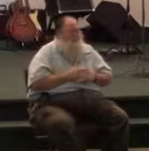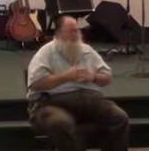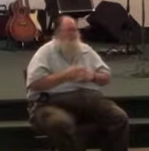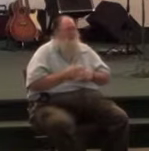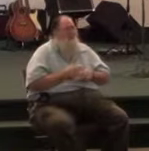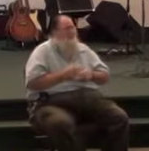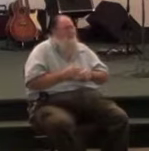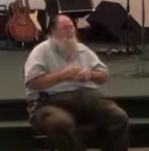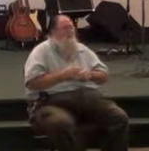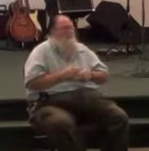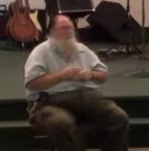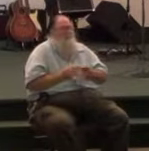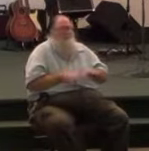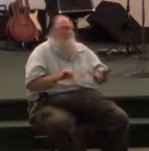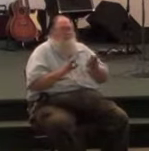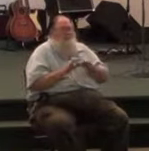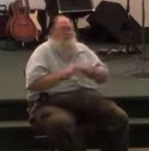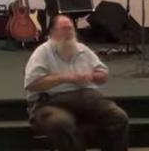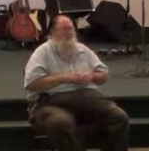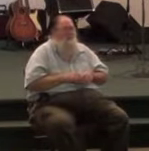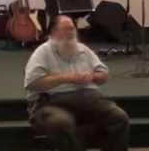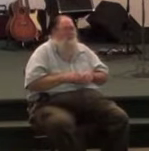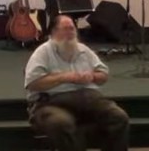Methodists, Catholics, Lutherans,